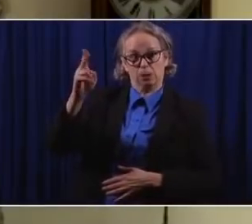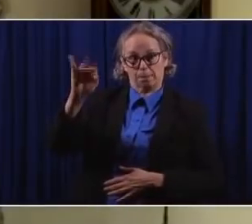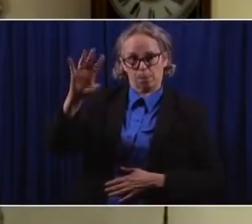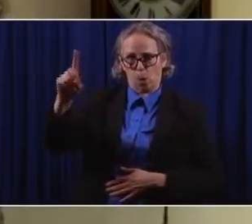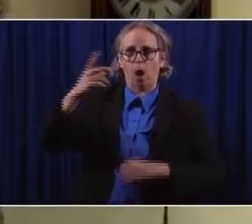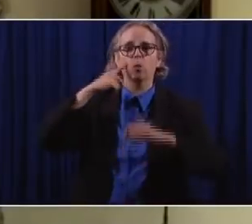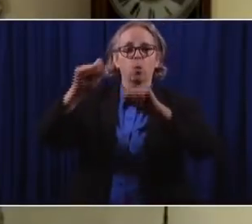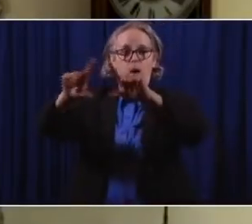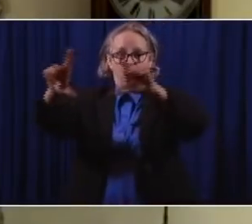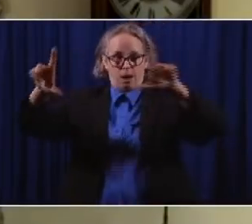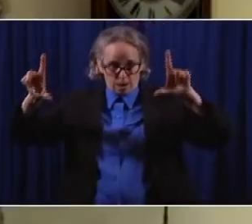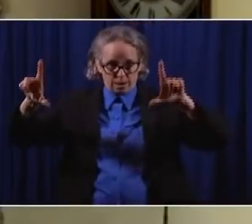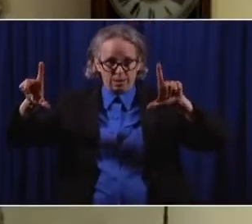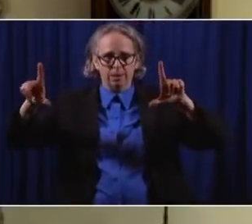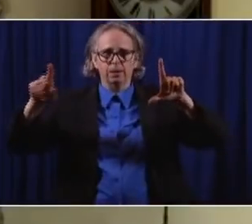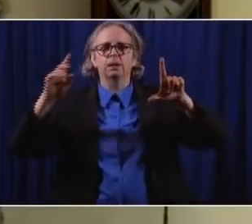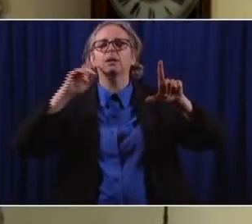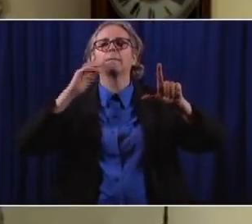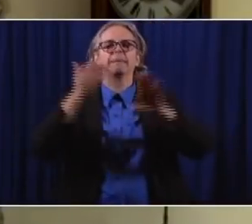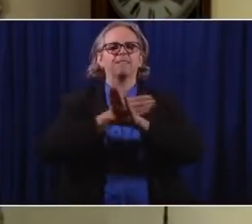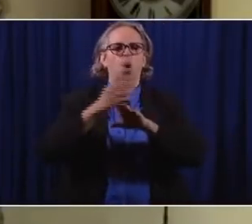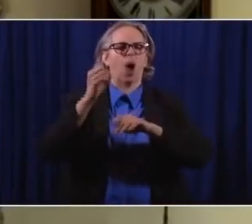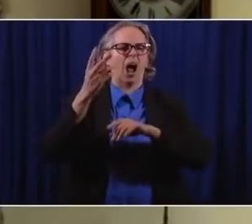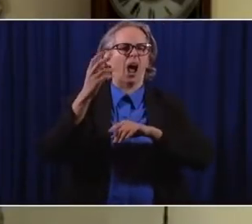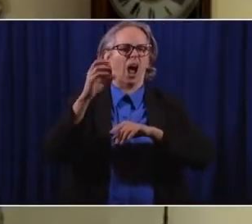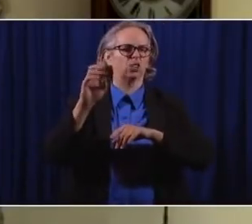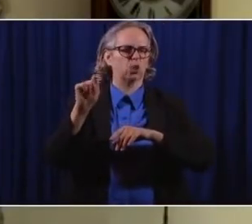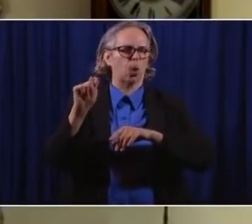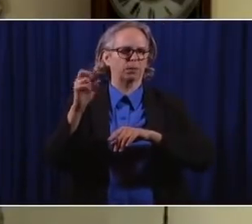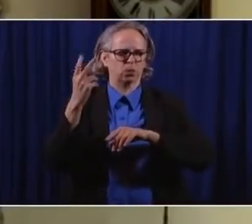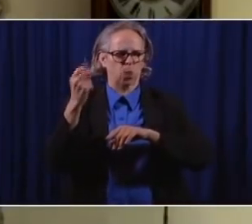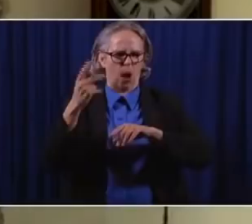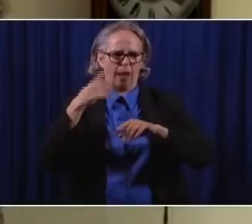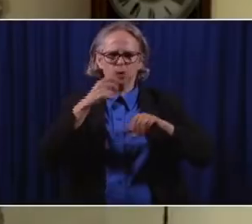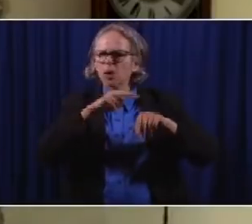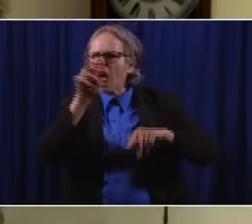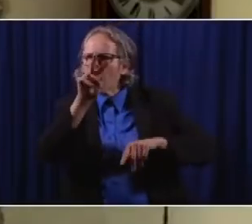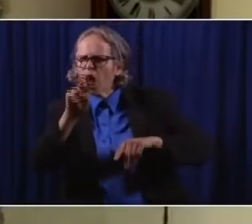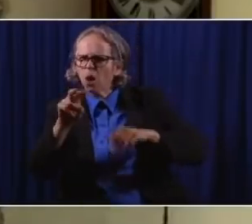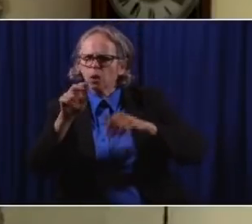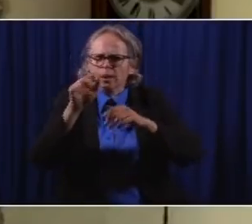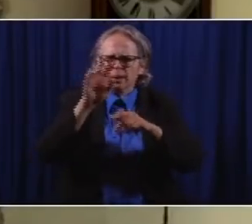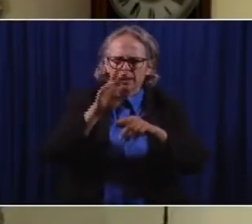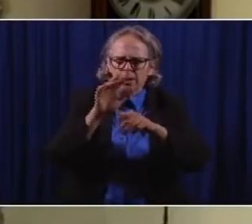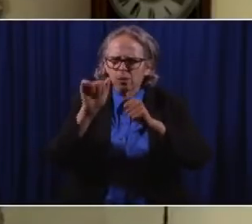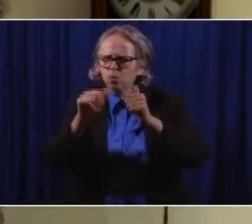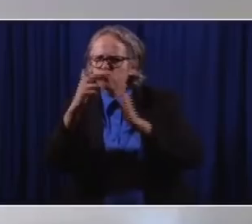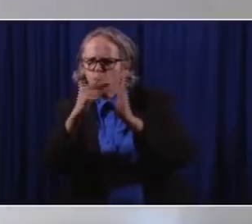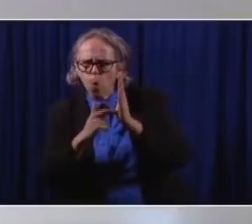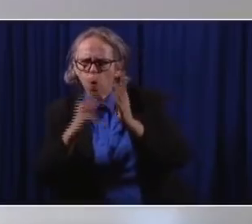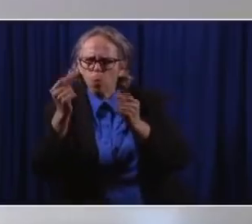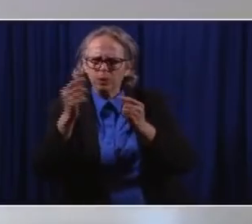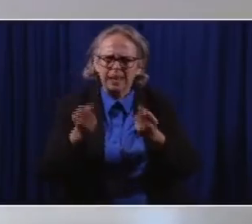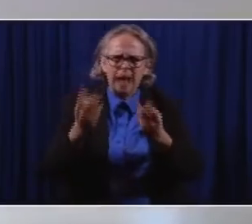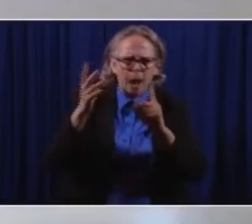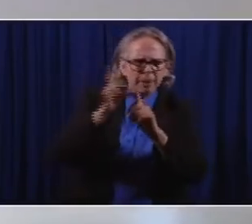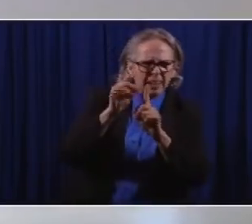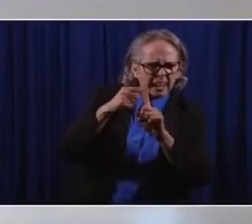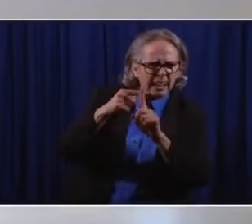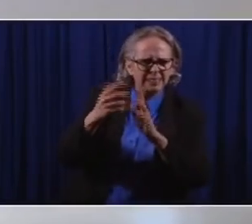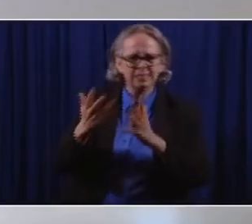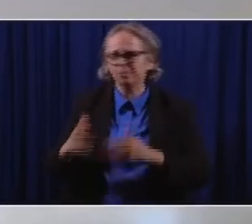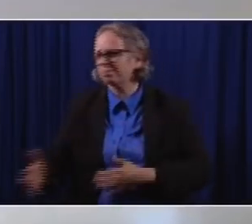what the contact information is and what the rules are and how you do it. Yes, sir. Okay. Yes,